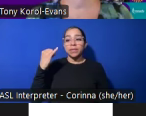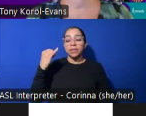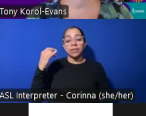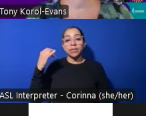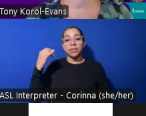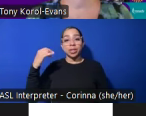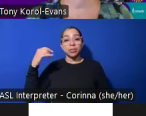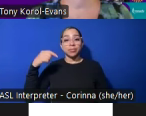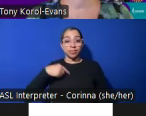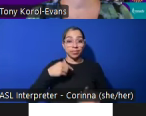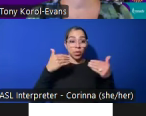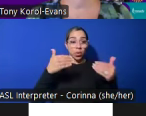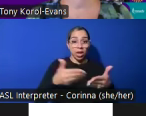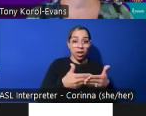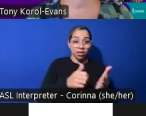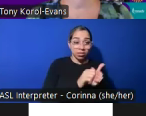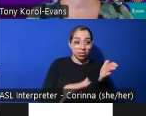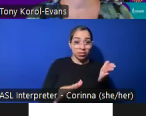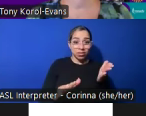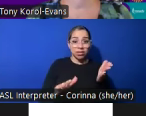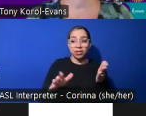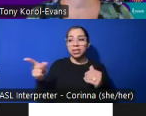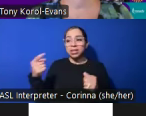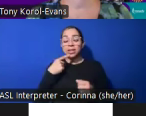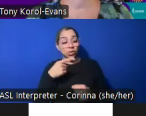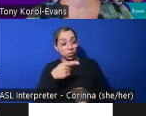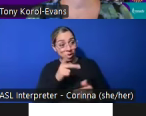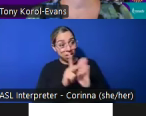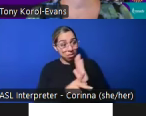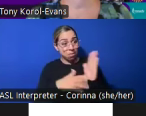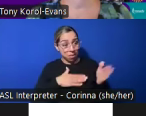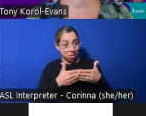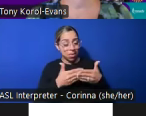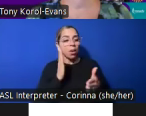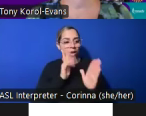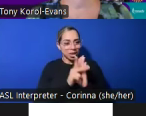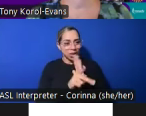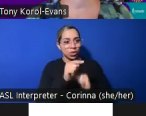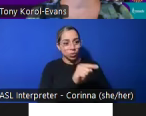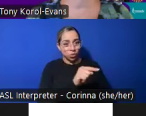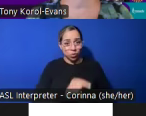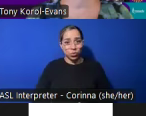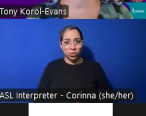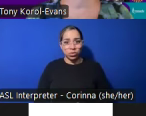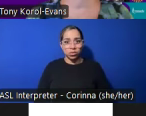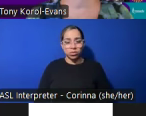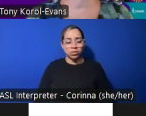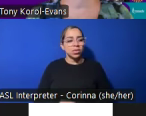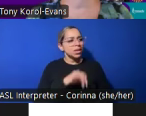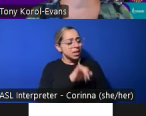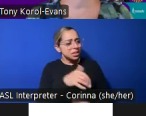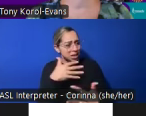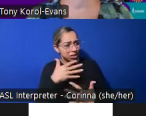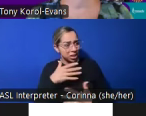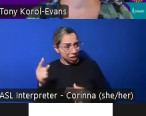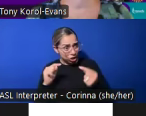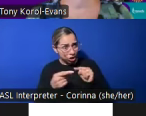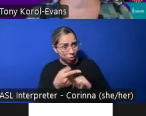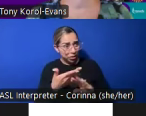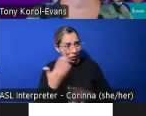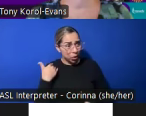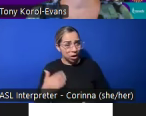baby, I'll kill you. Alicia, this is really scary. Has he ever hurt you physically in the past?